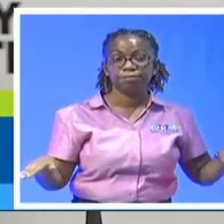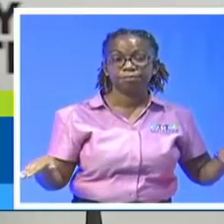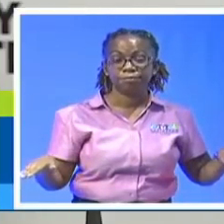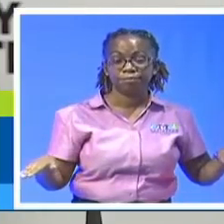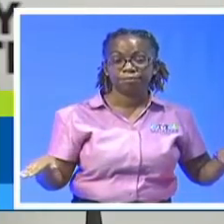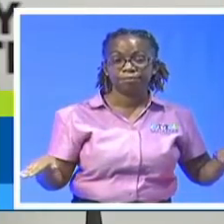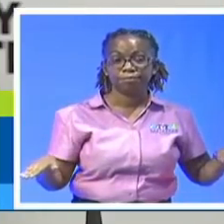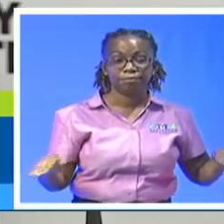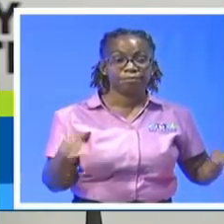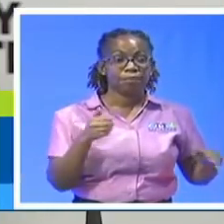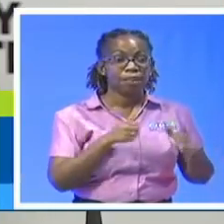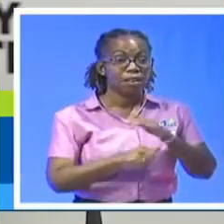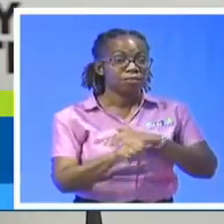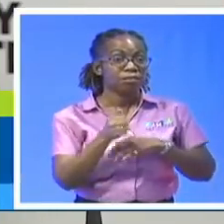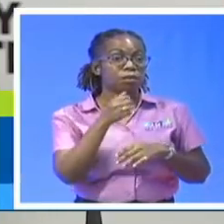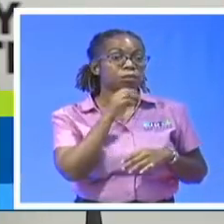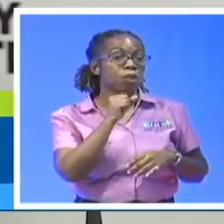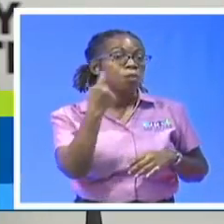under the age of 1 year